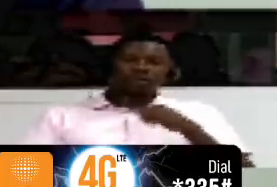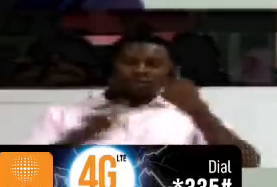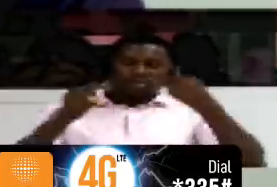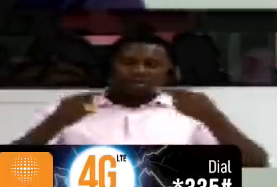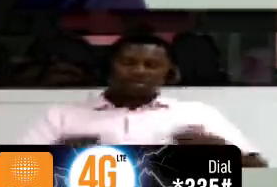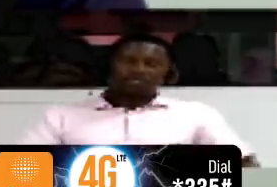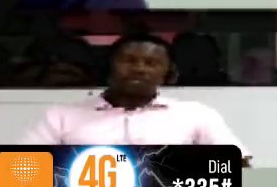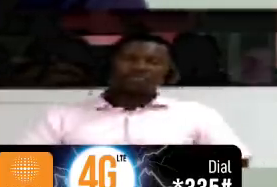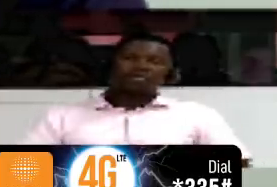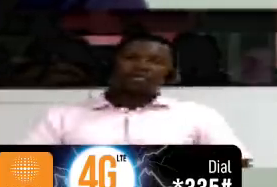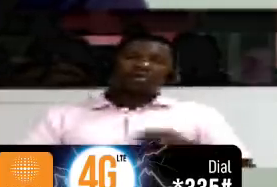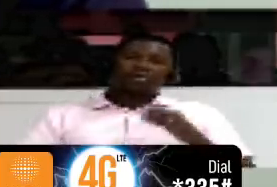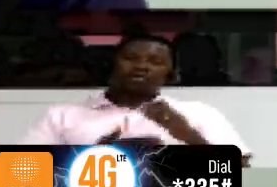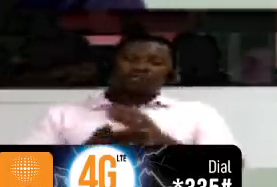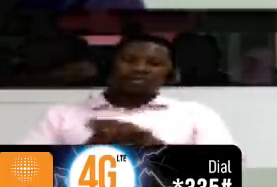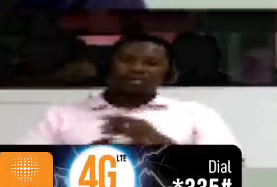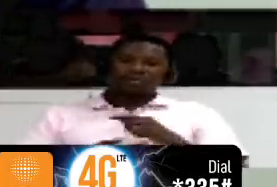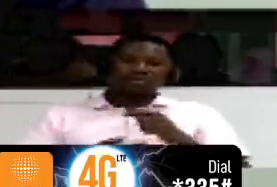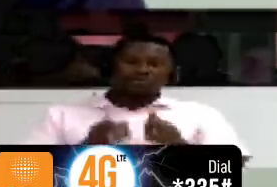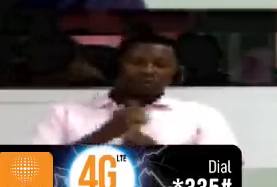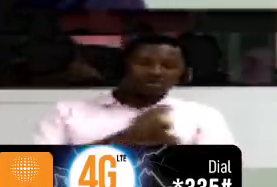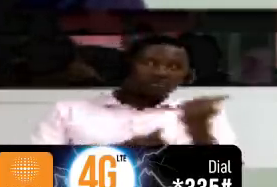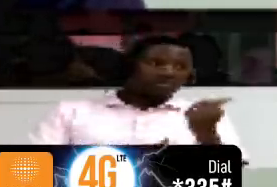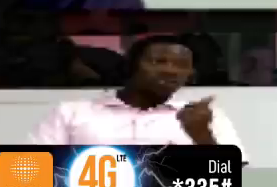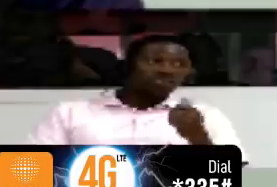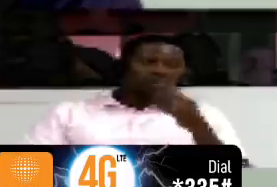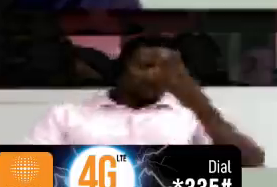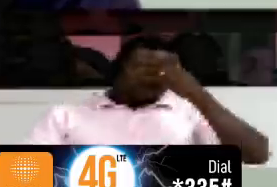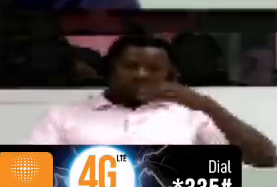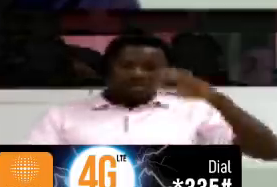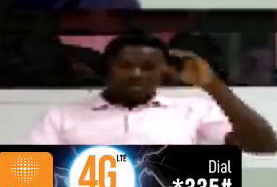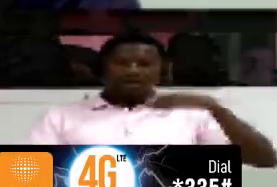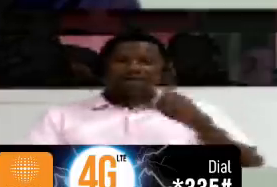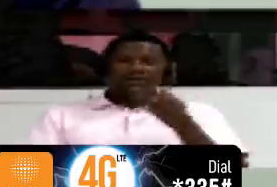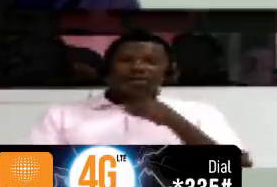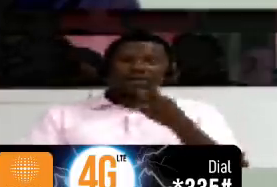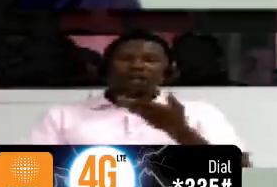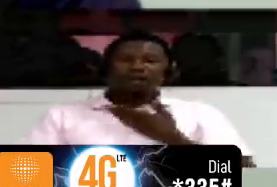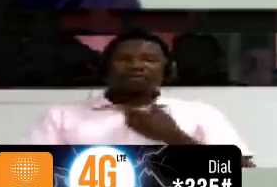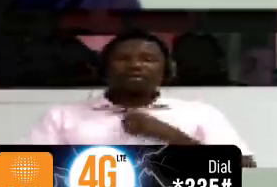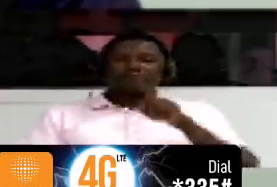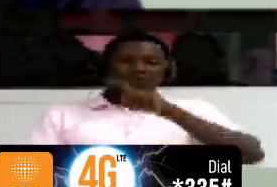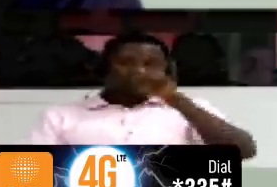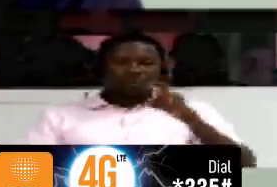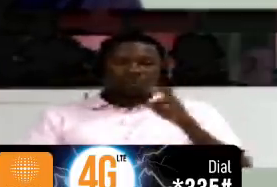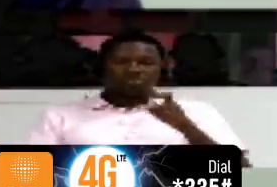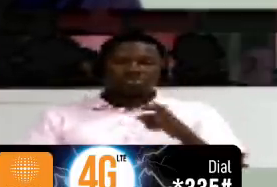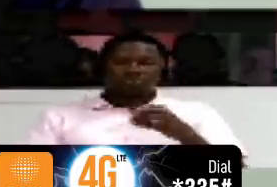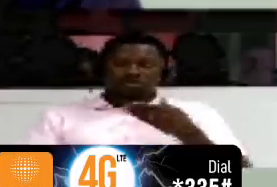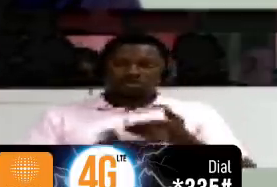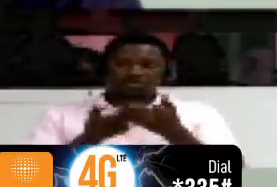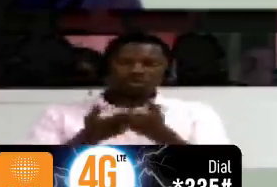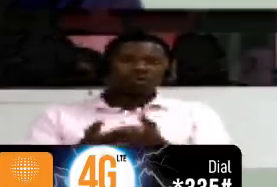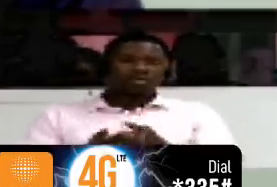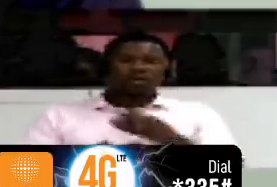turn to the commissioners, if they have any questions to pose. Just a small